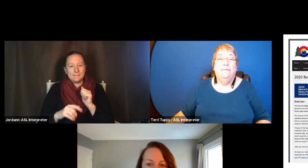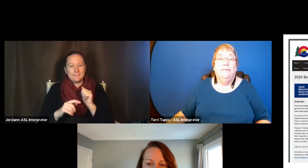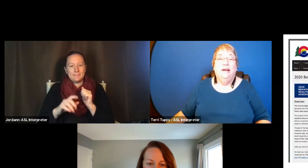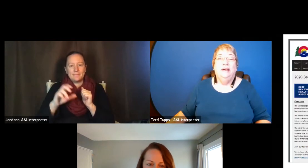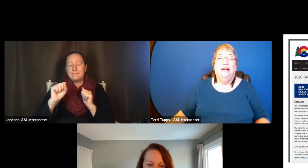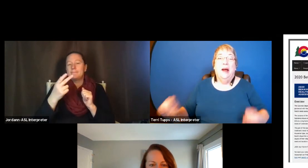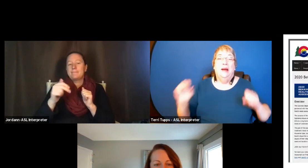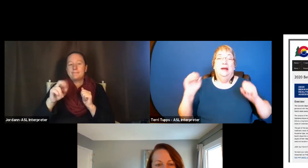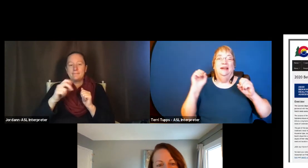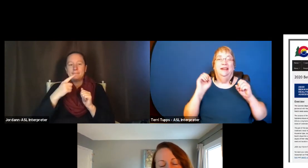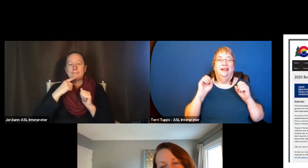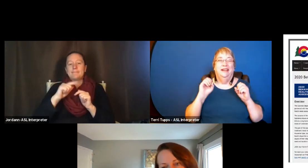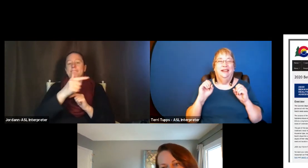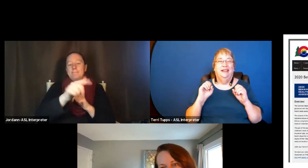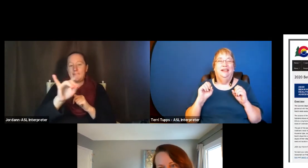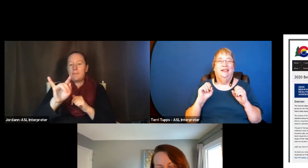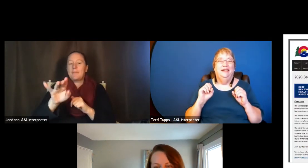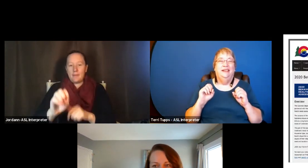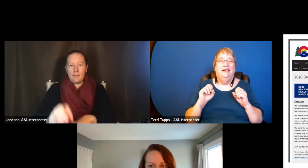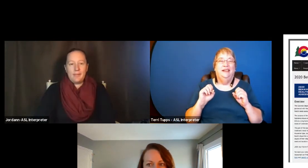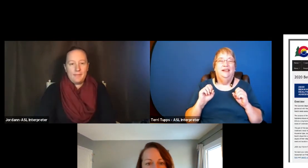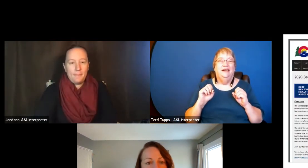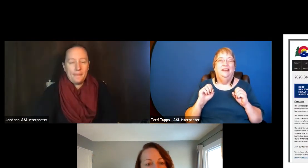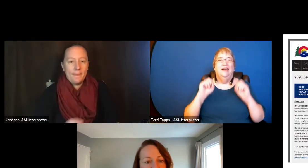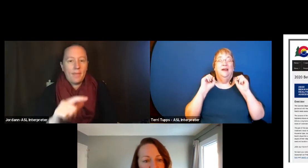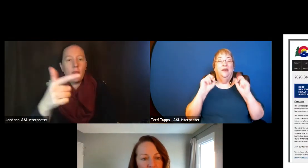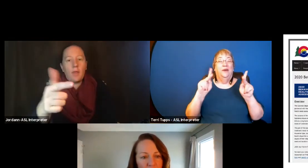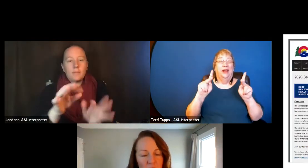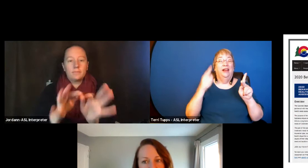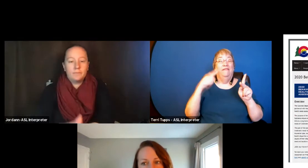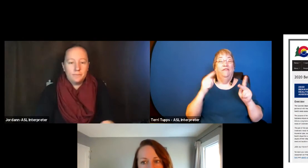Okay, so thanks, Gina. So for next steps in planning,